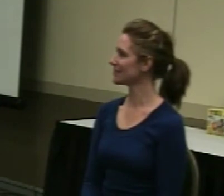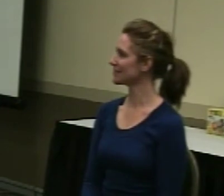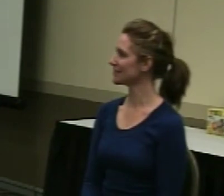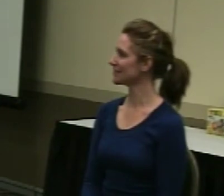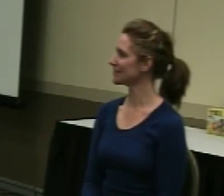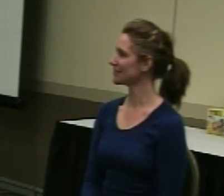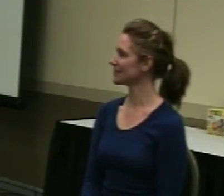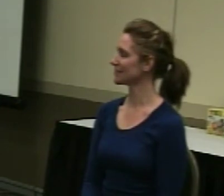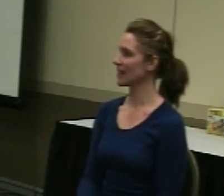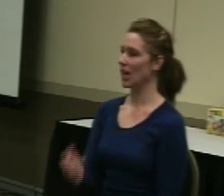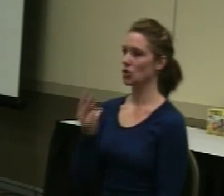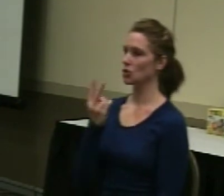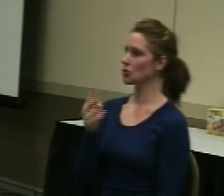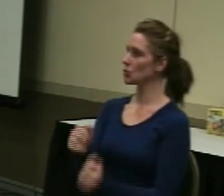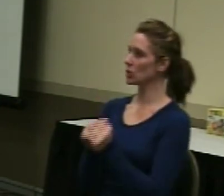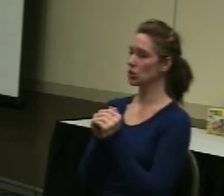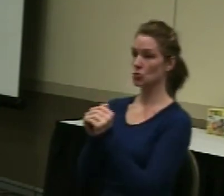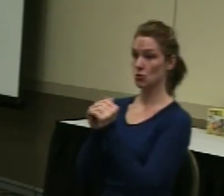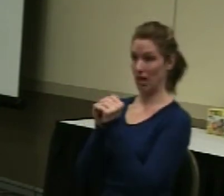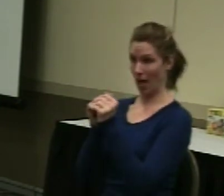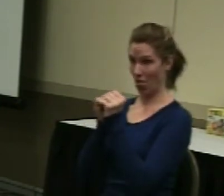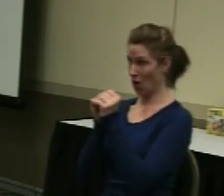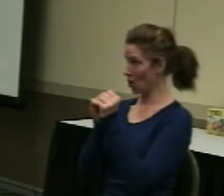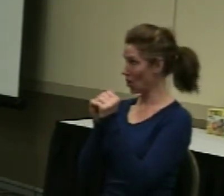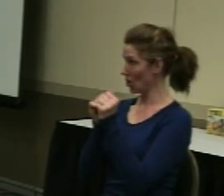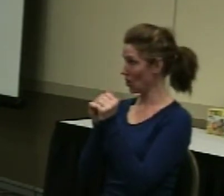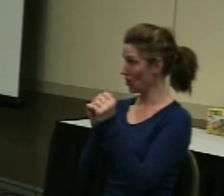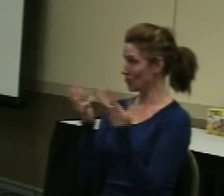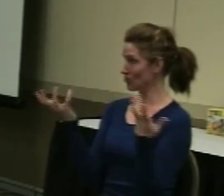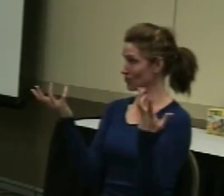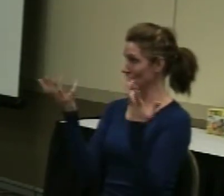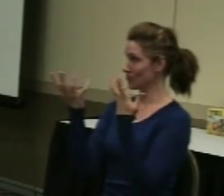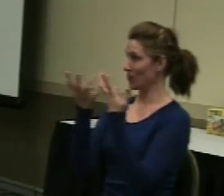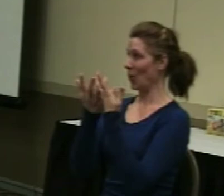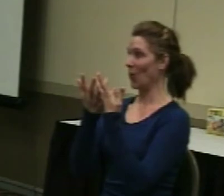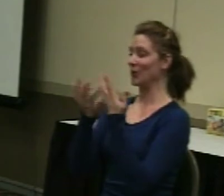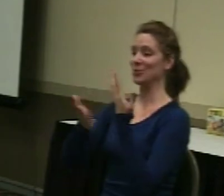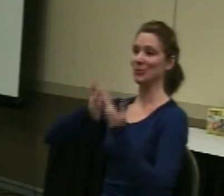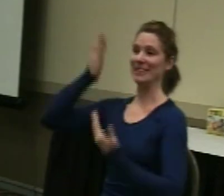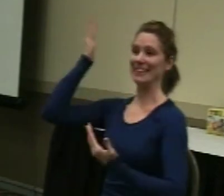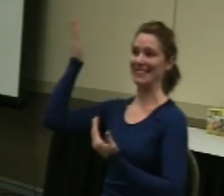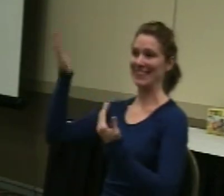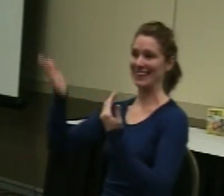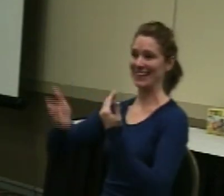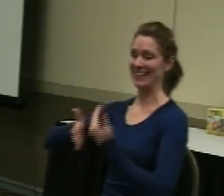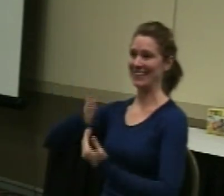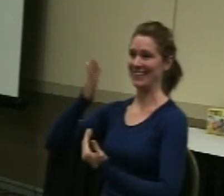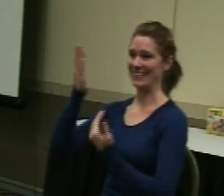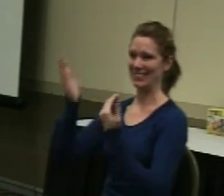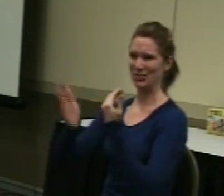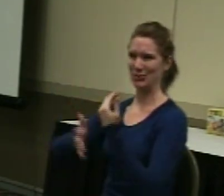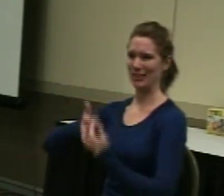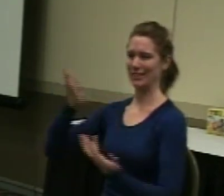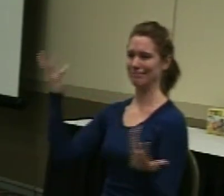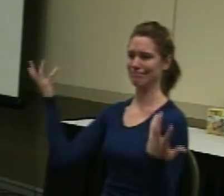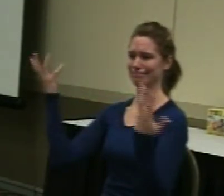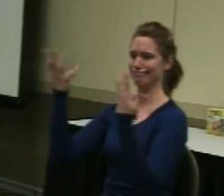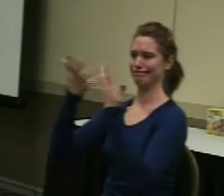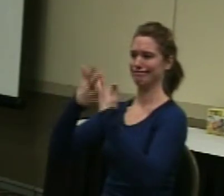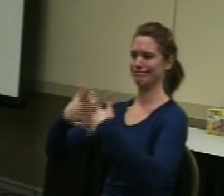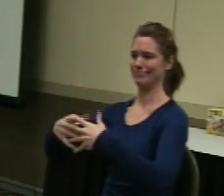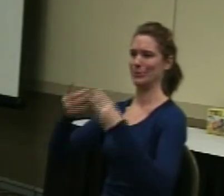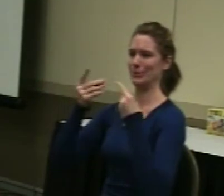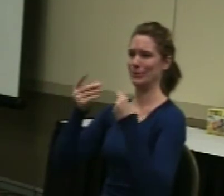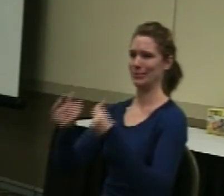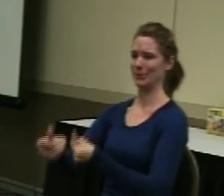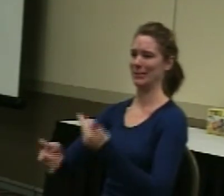two together, oh my goodness, that fell together much too easily, didn't it? Doesn't that actually happen